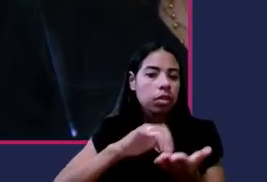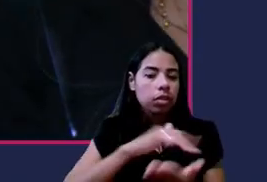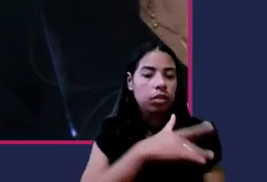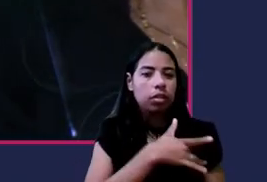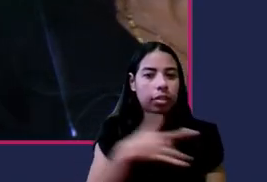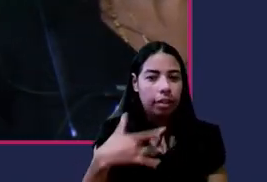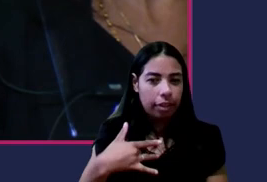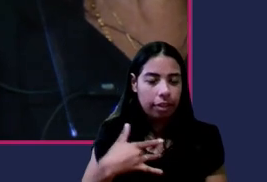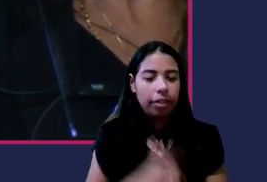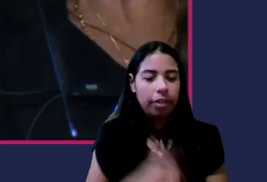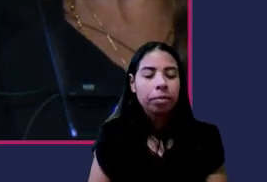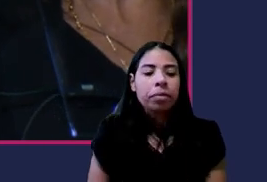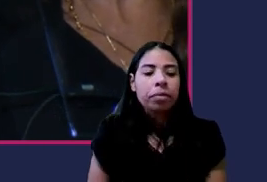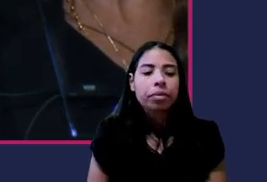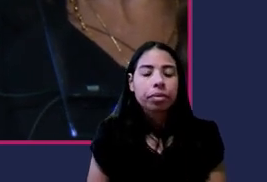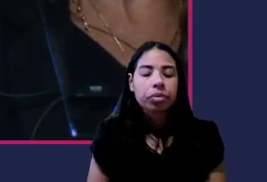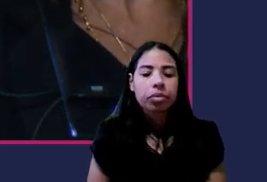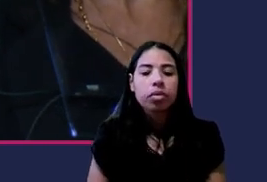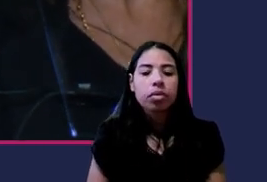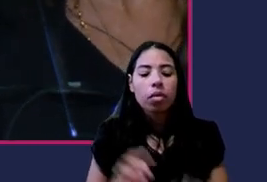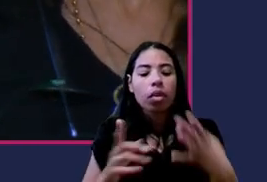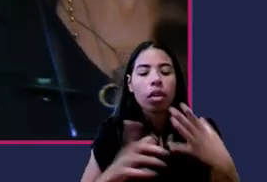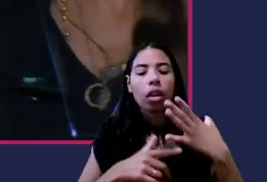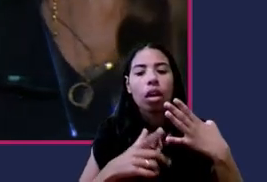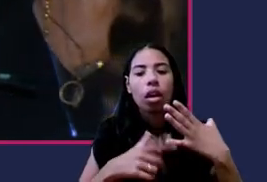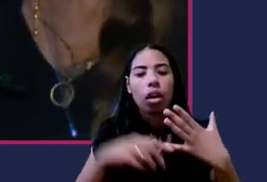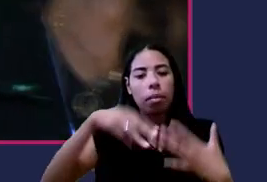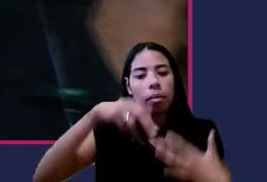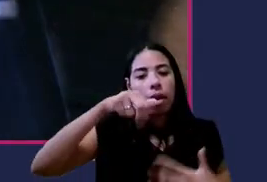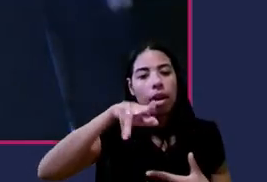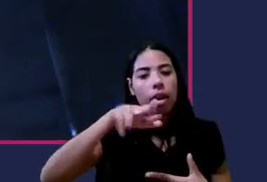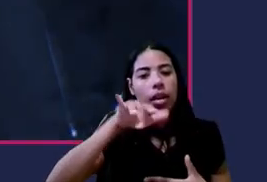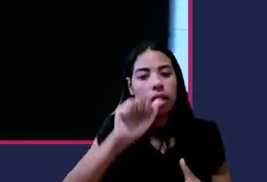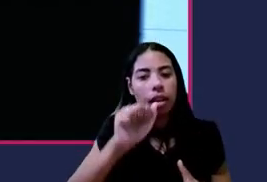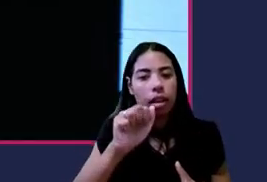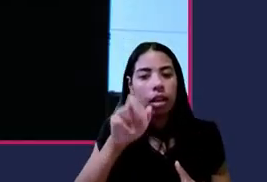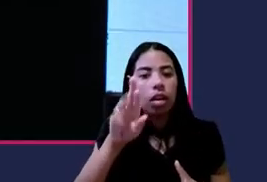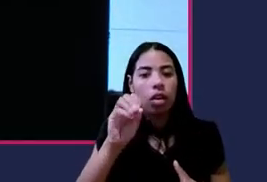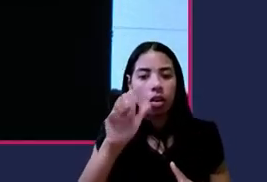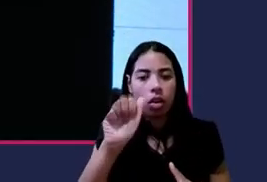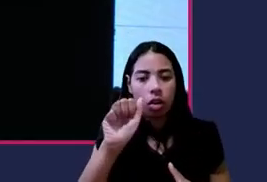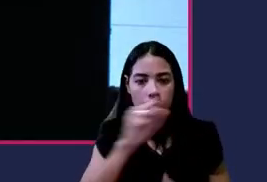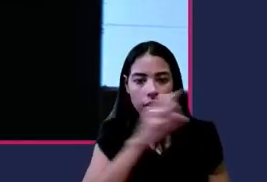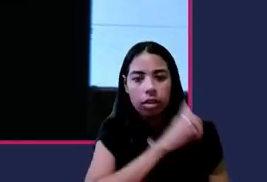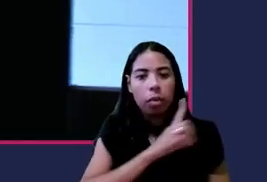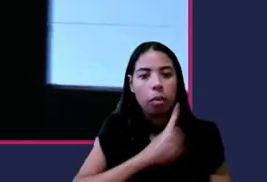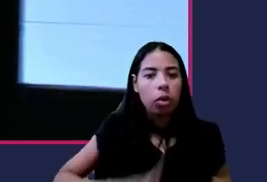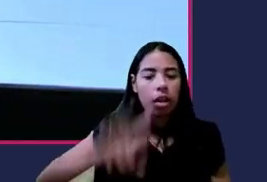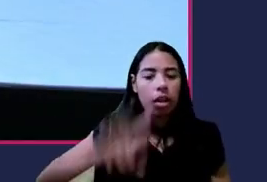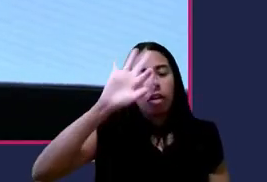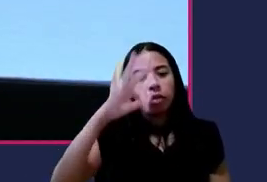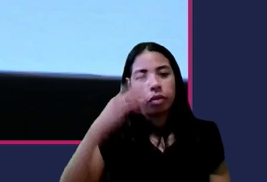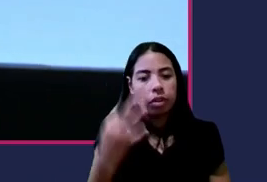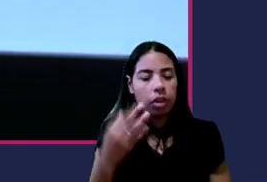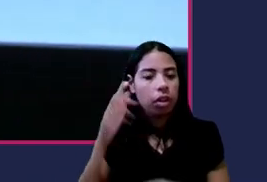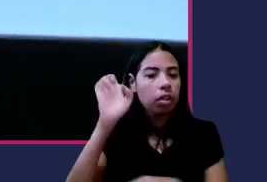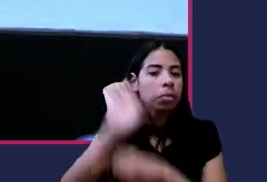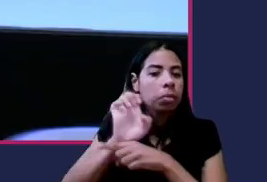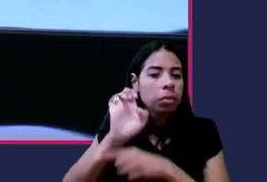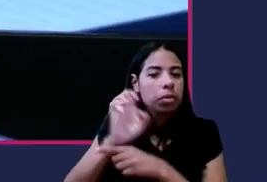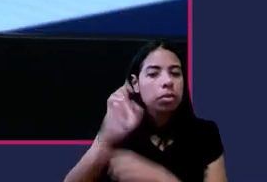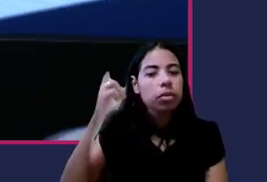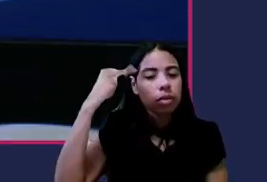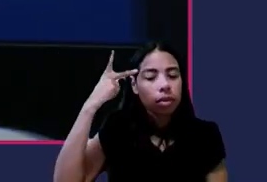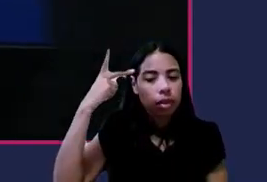representing Mr. Luis Carlos Samargo, the Health Secretary of the City of São Paulo, Mrs. Flavia Moraes,